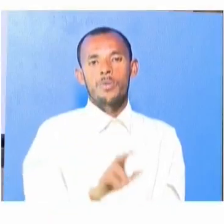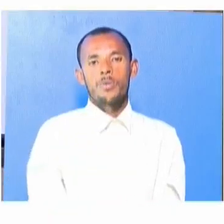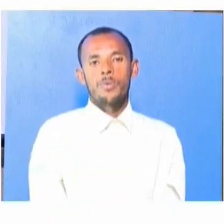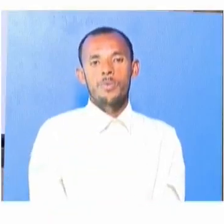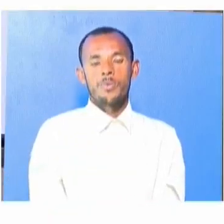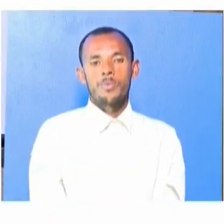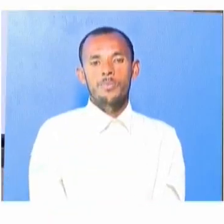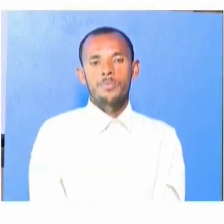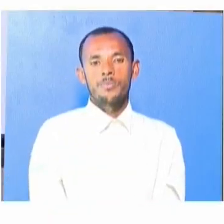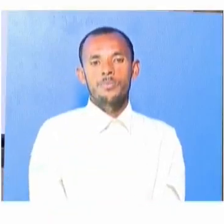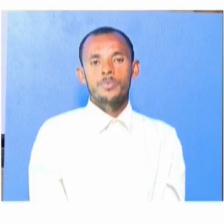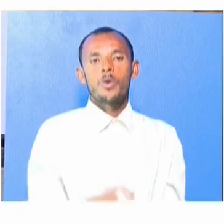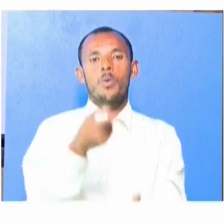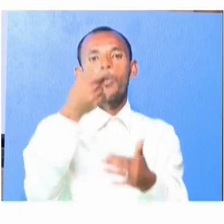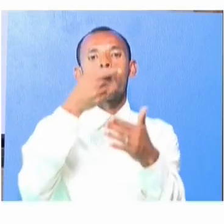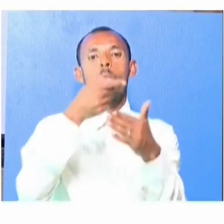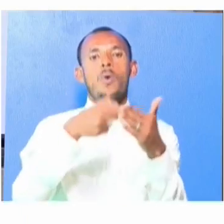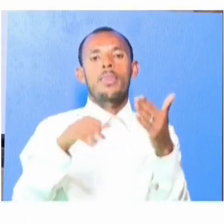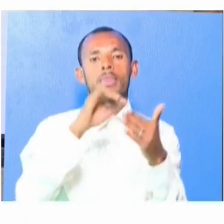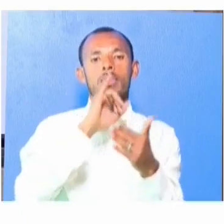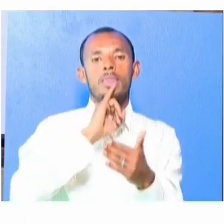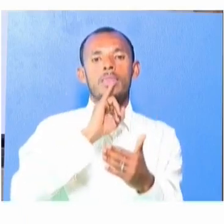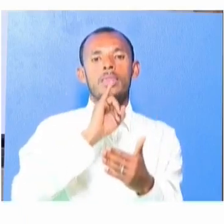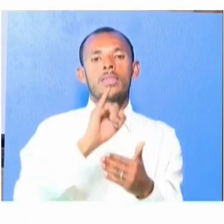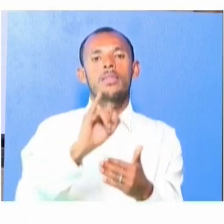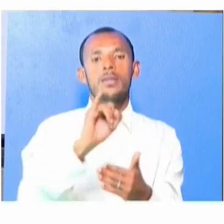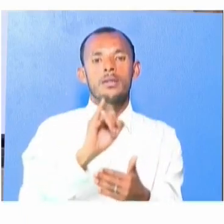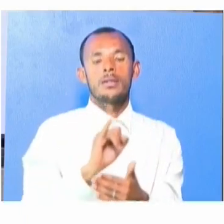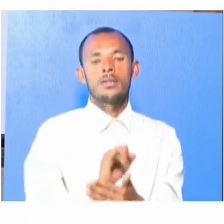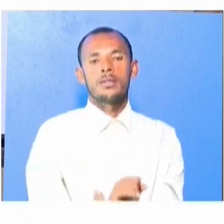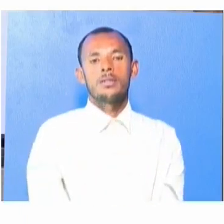Okay, what is